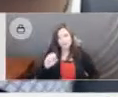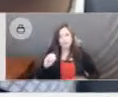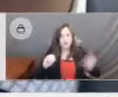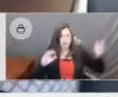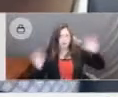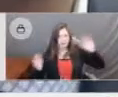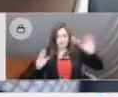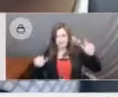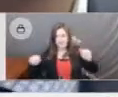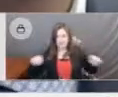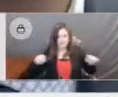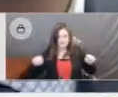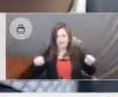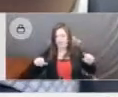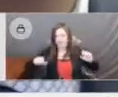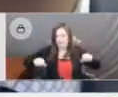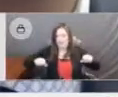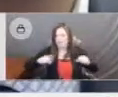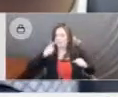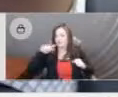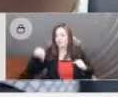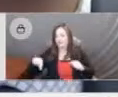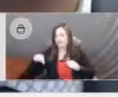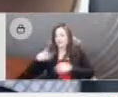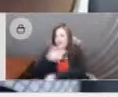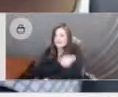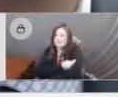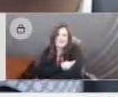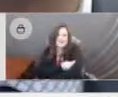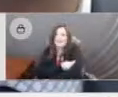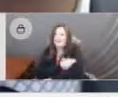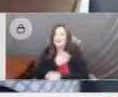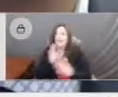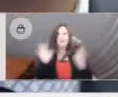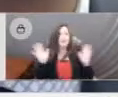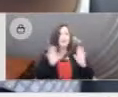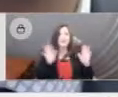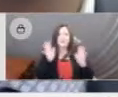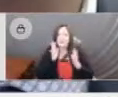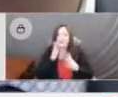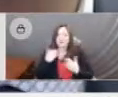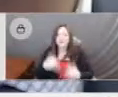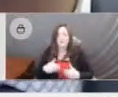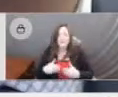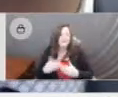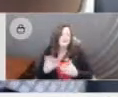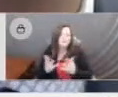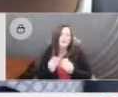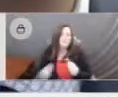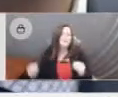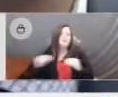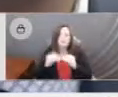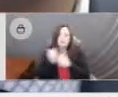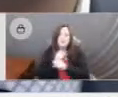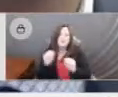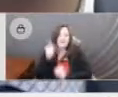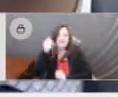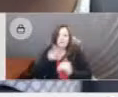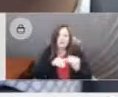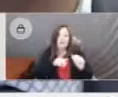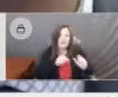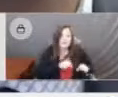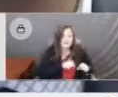risk of the vaccine is orders of magnitude smaller than the risk of getting